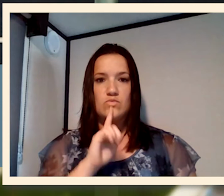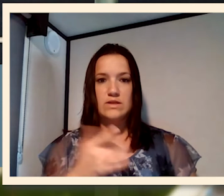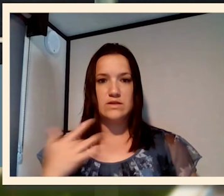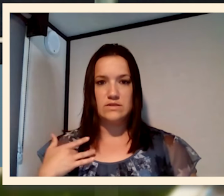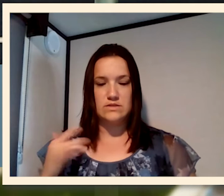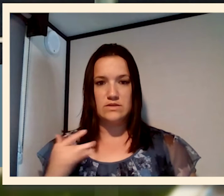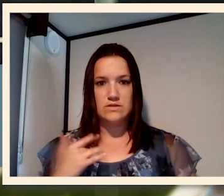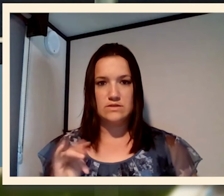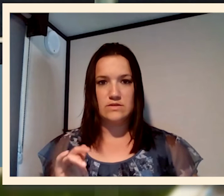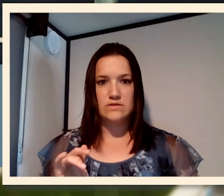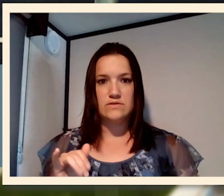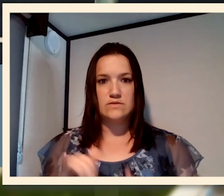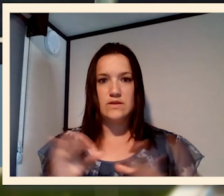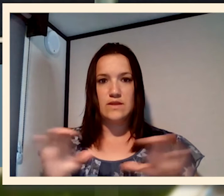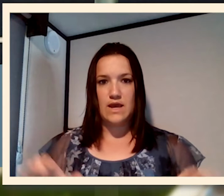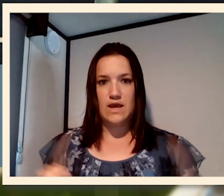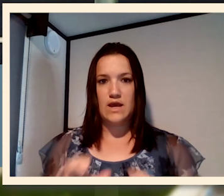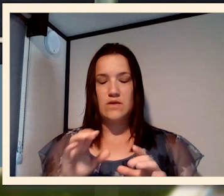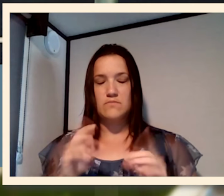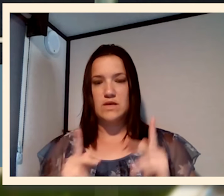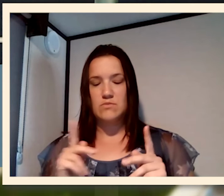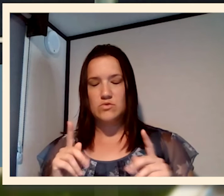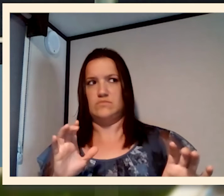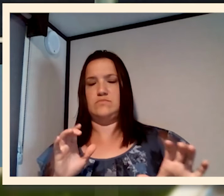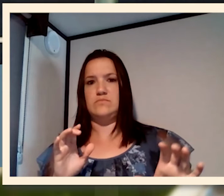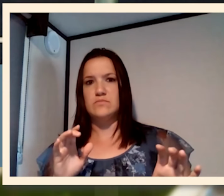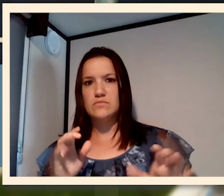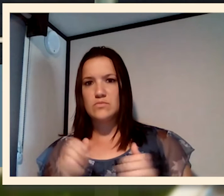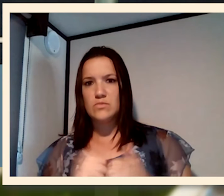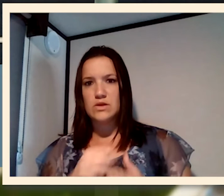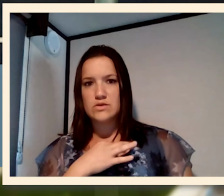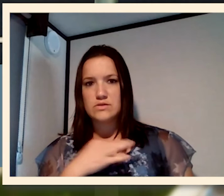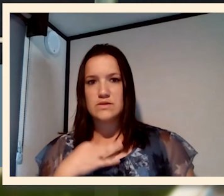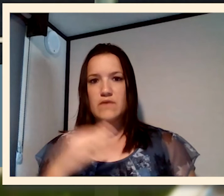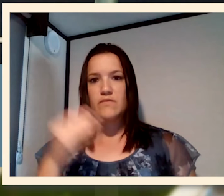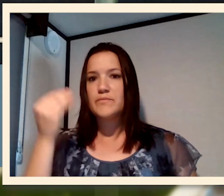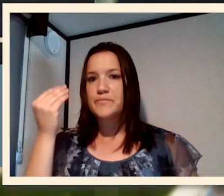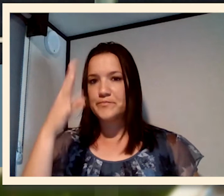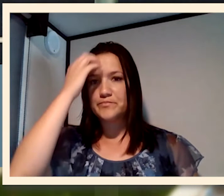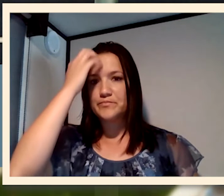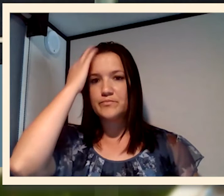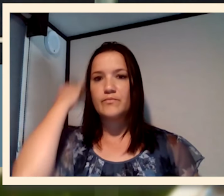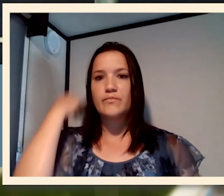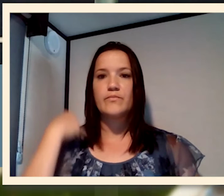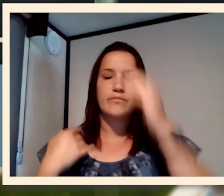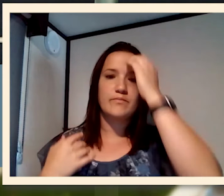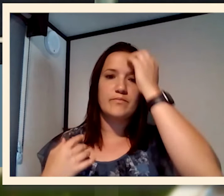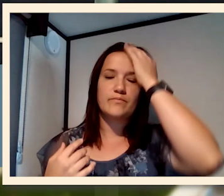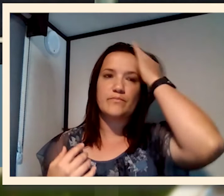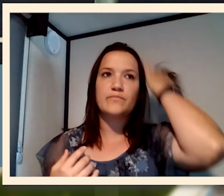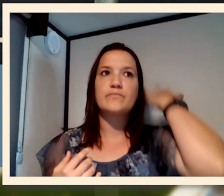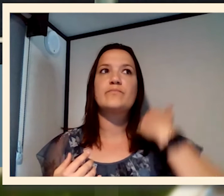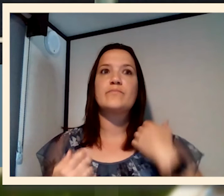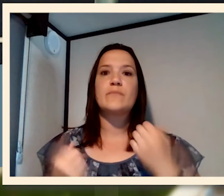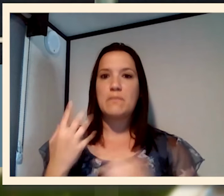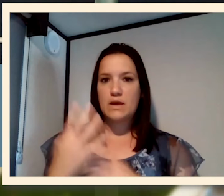But we're very sensitive to the reaction that it can cause with our employees. Because I will